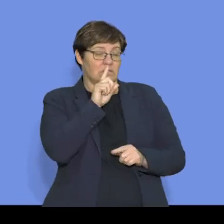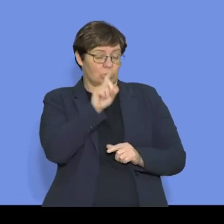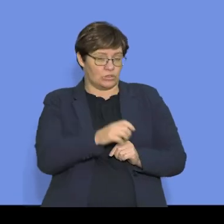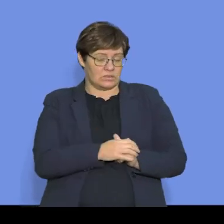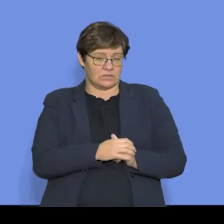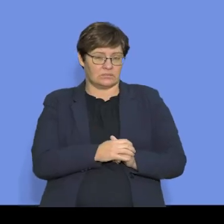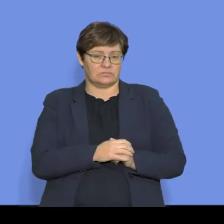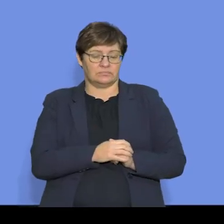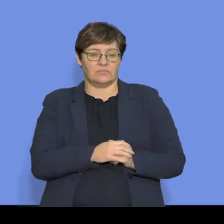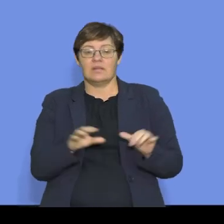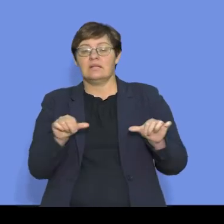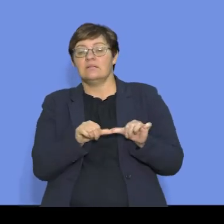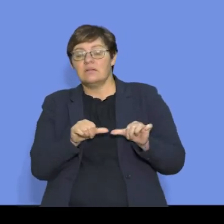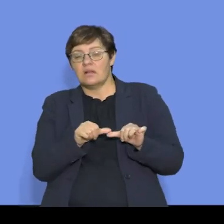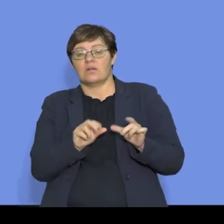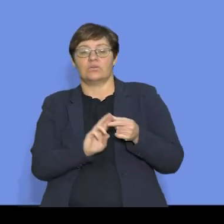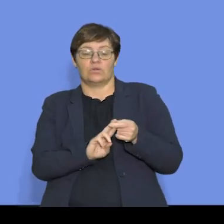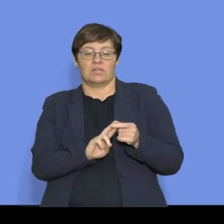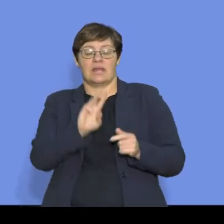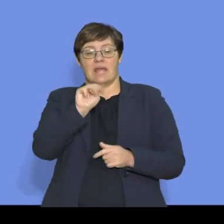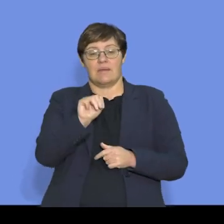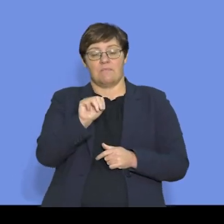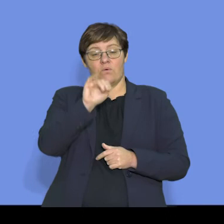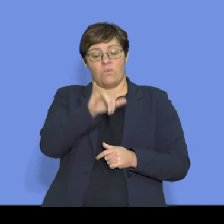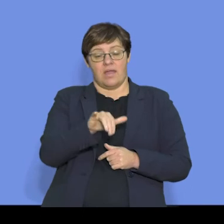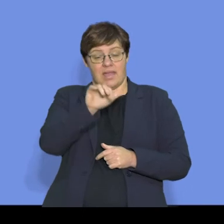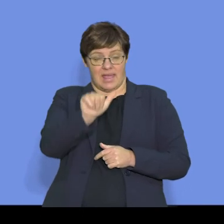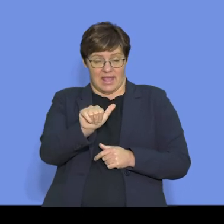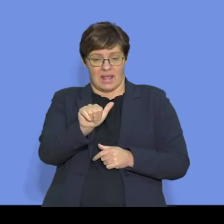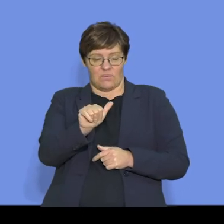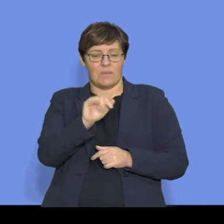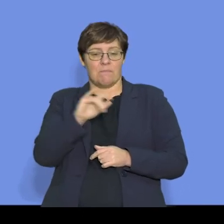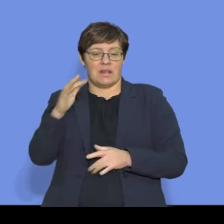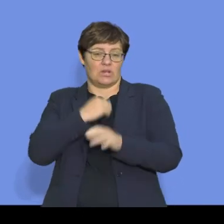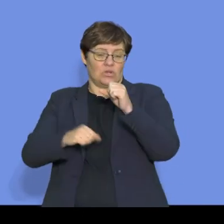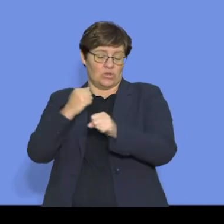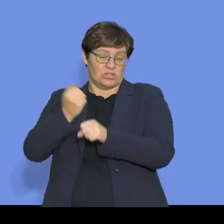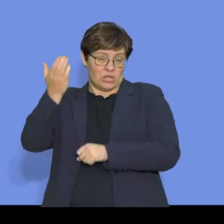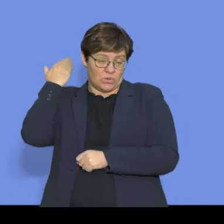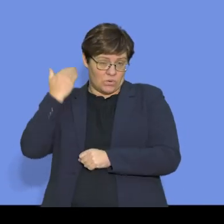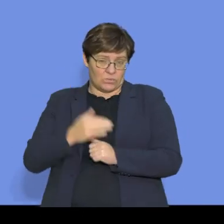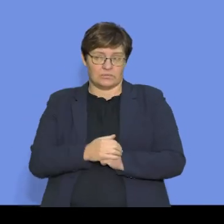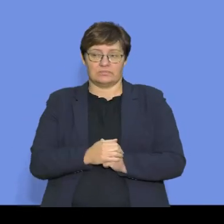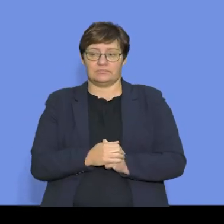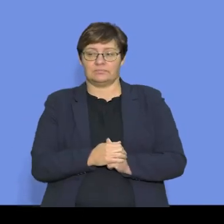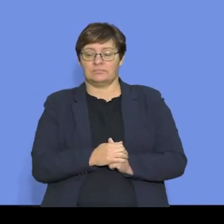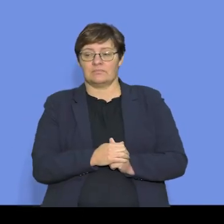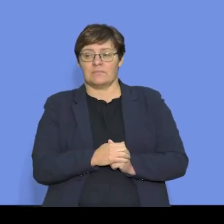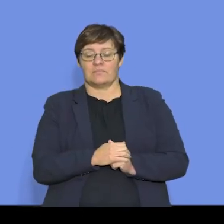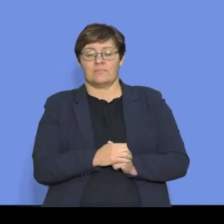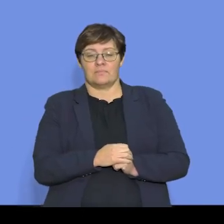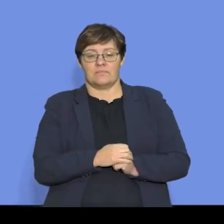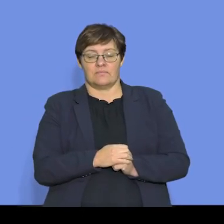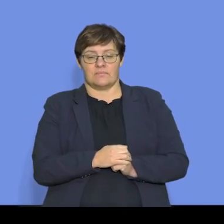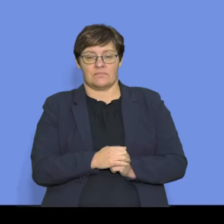easy question. Time is measured in the unit MYA. And what does this stand